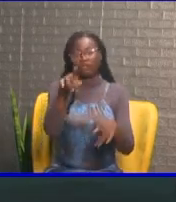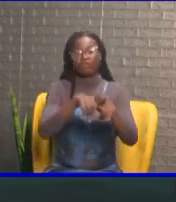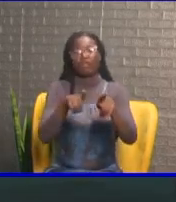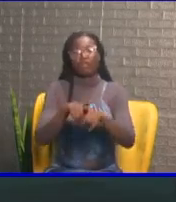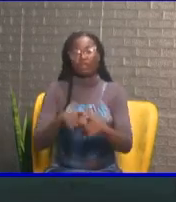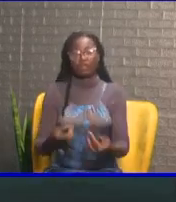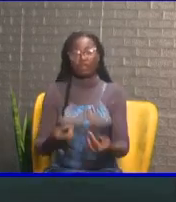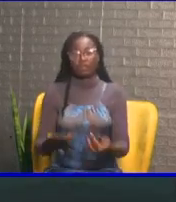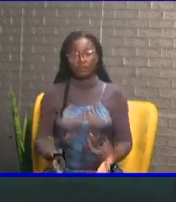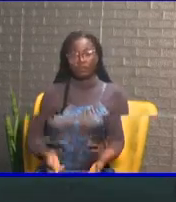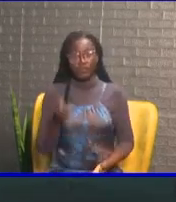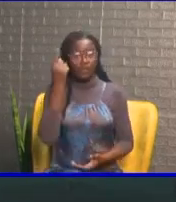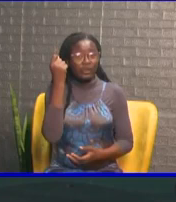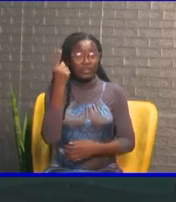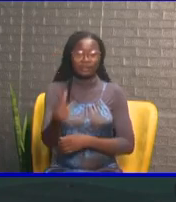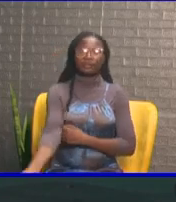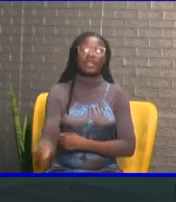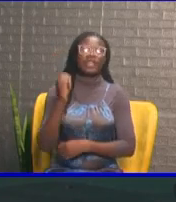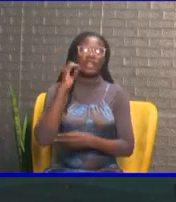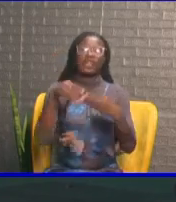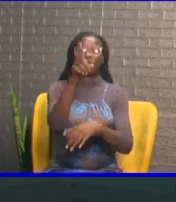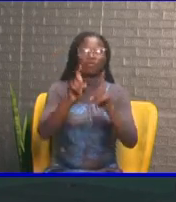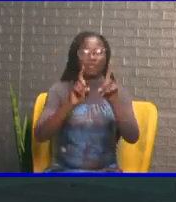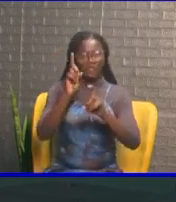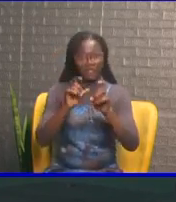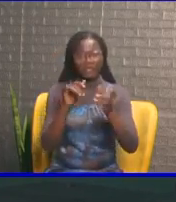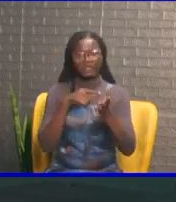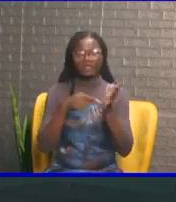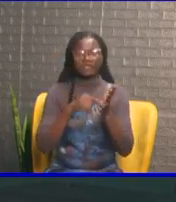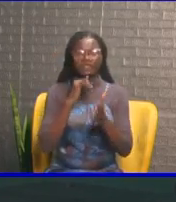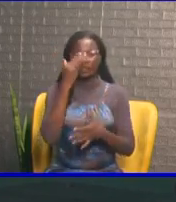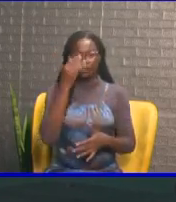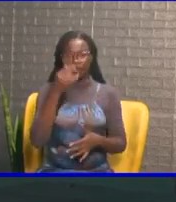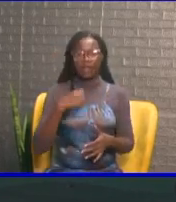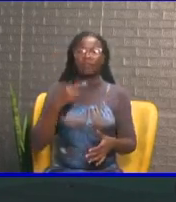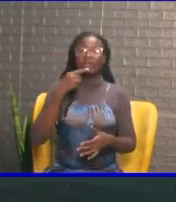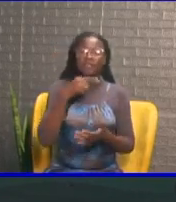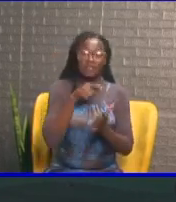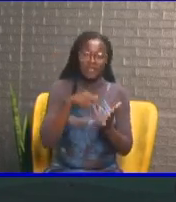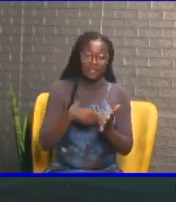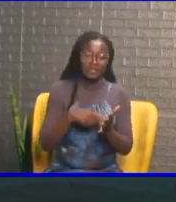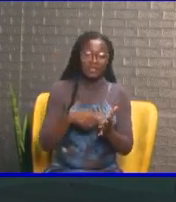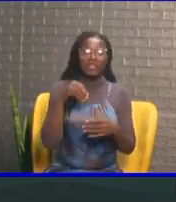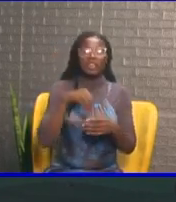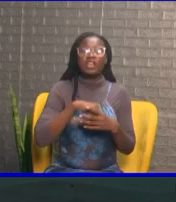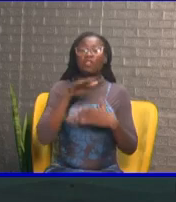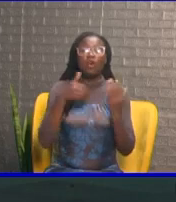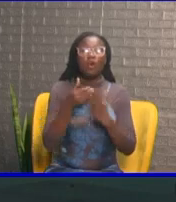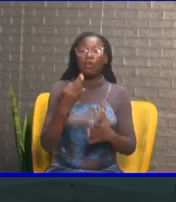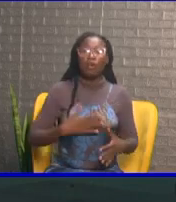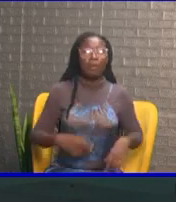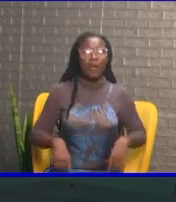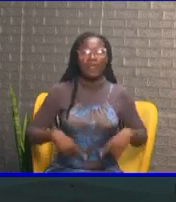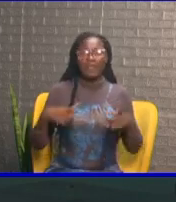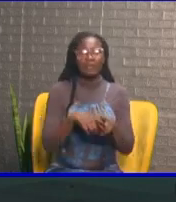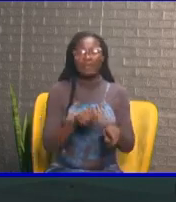Are you following what I'm saying here? He gave you a test. This is why I've said this. In all of my life as a Christian